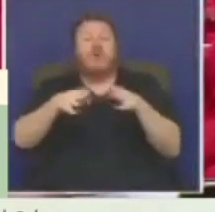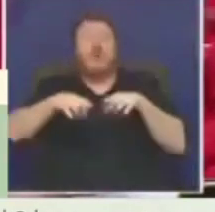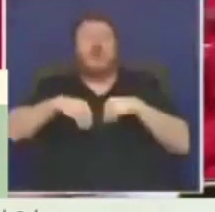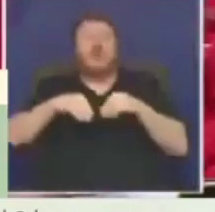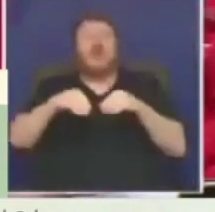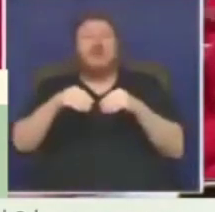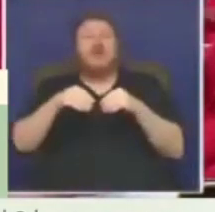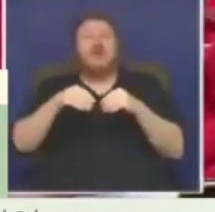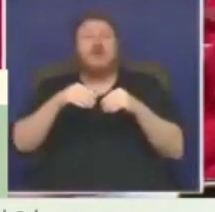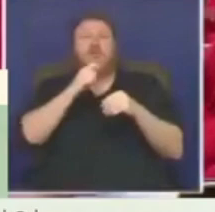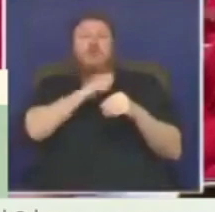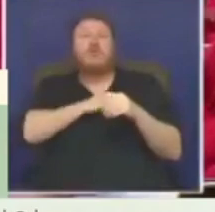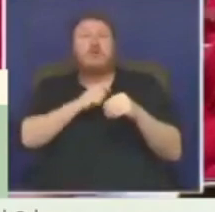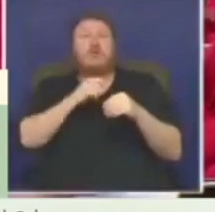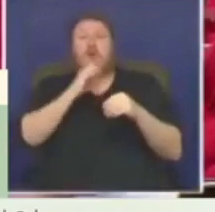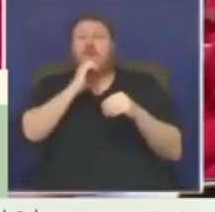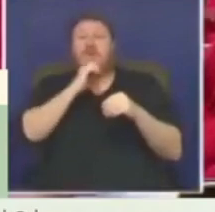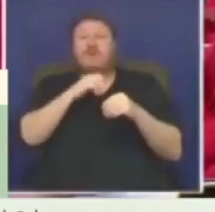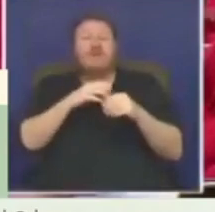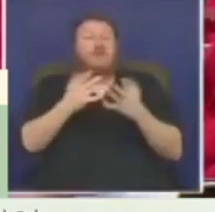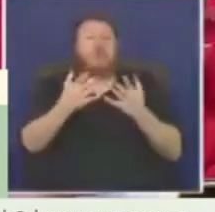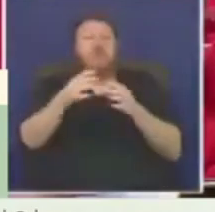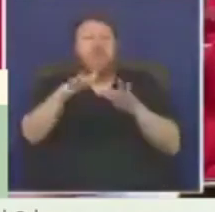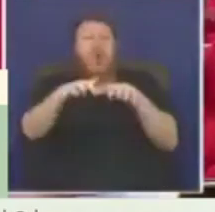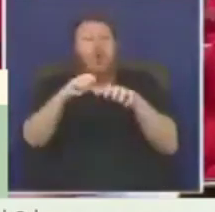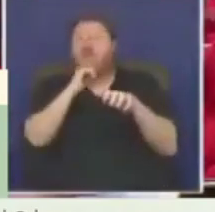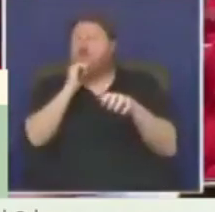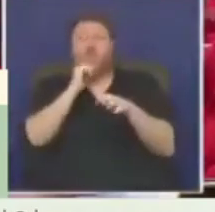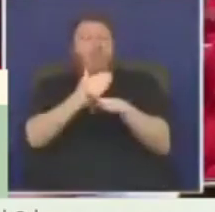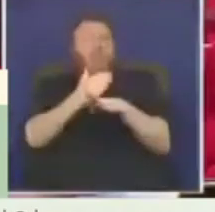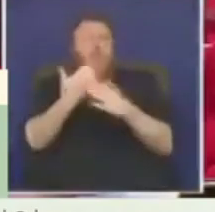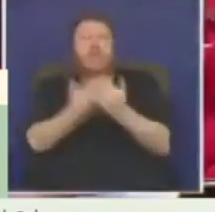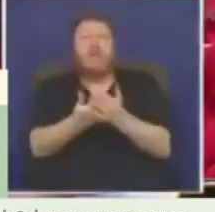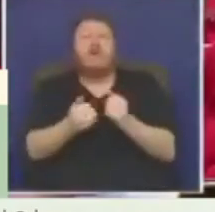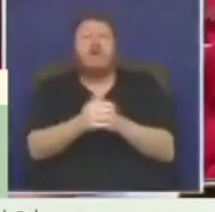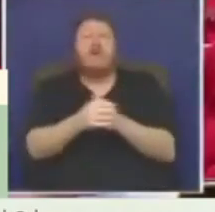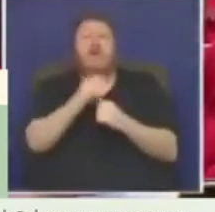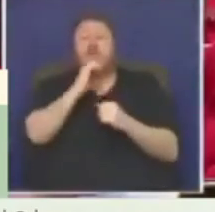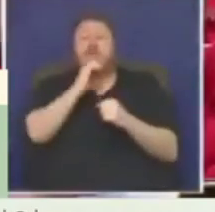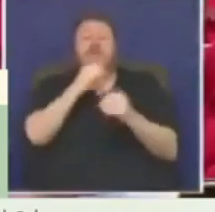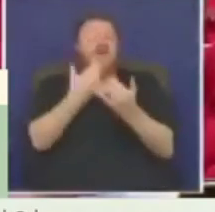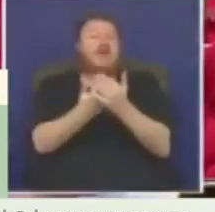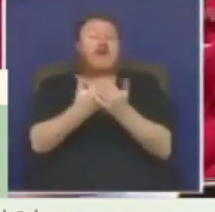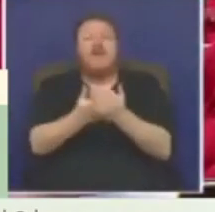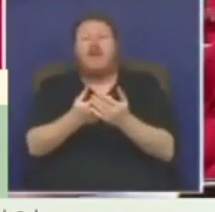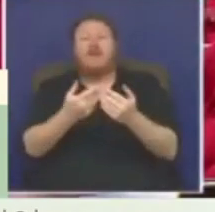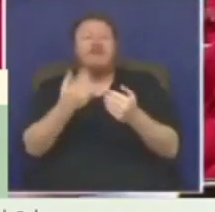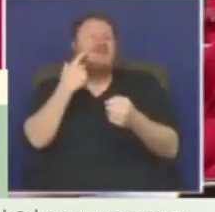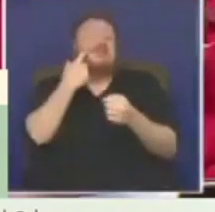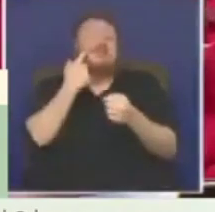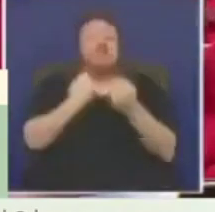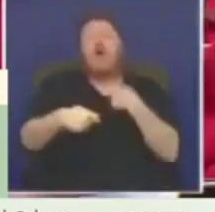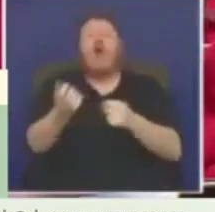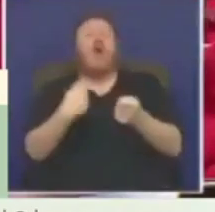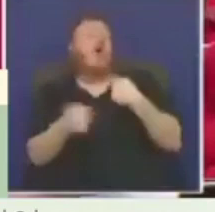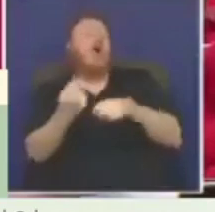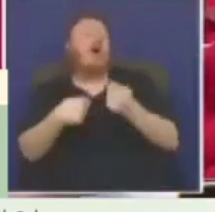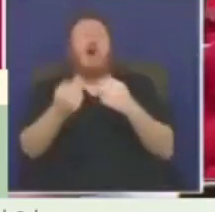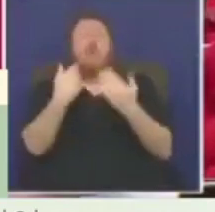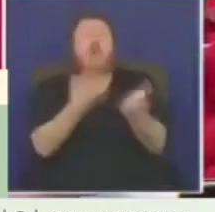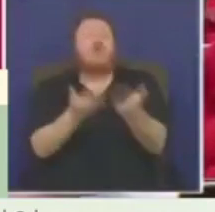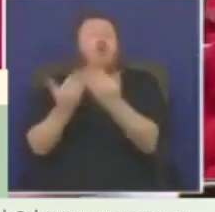Parliament useless. It's a circus. It means we can just come and play cards over serious matters of our